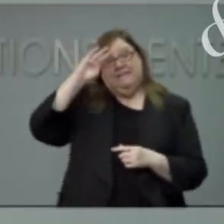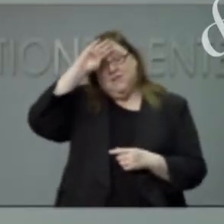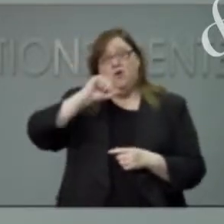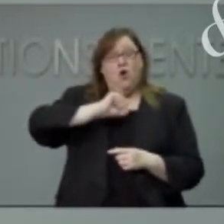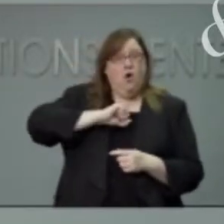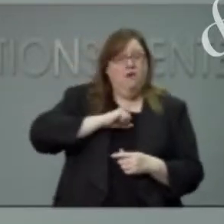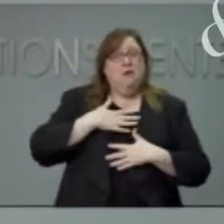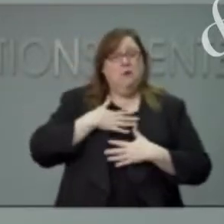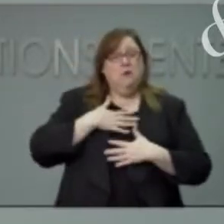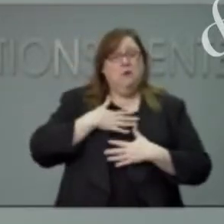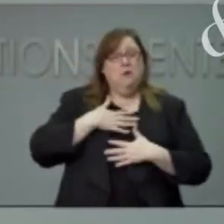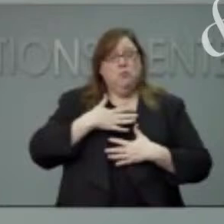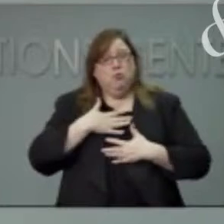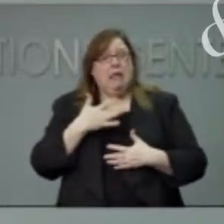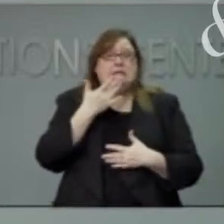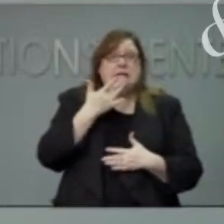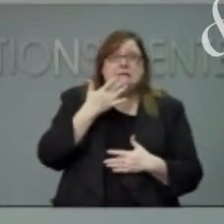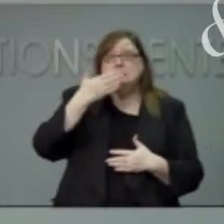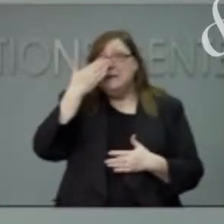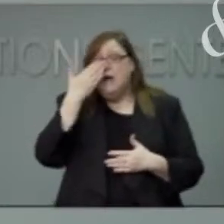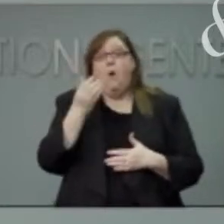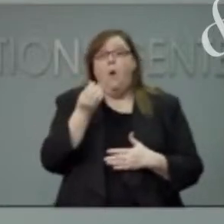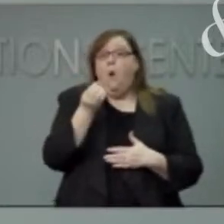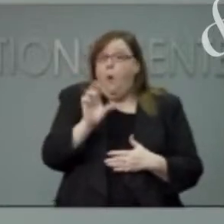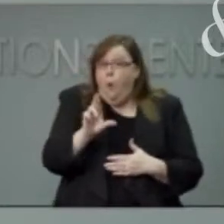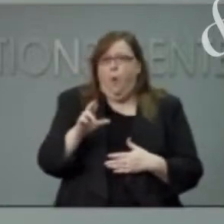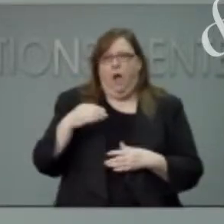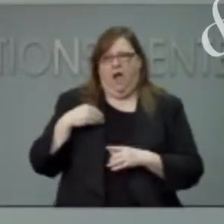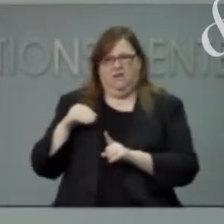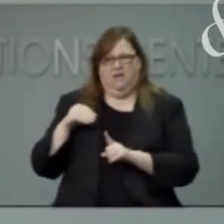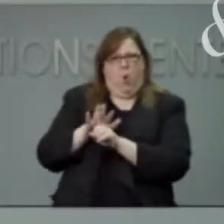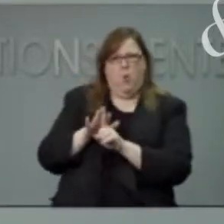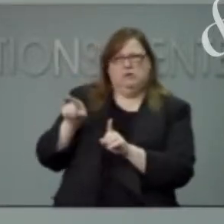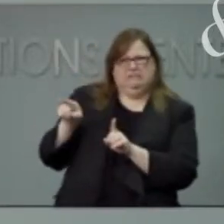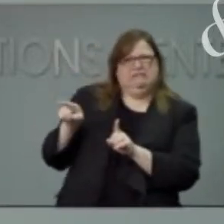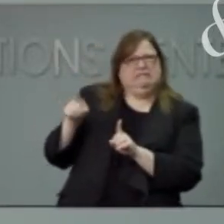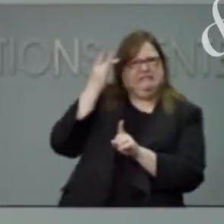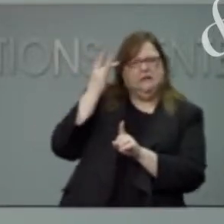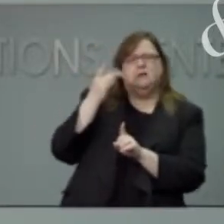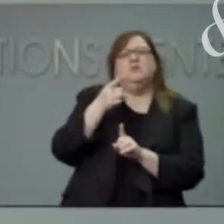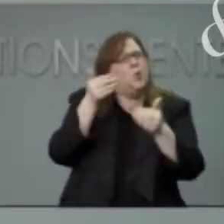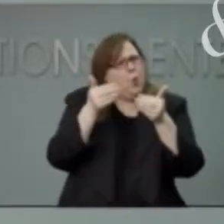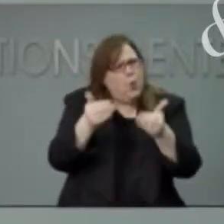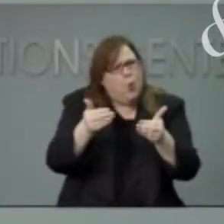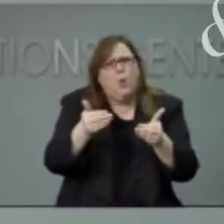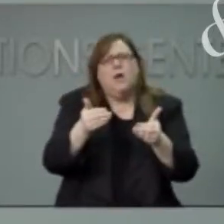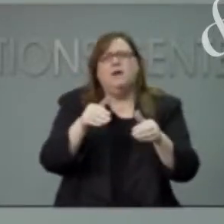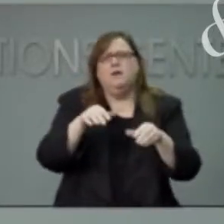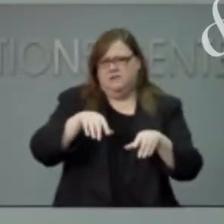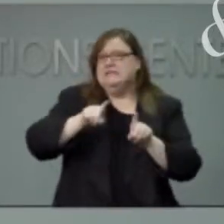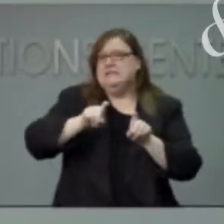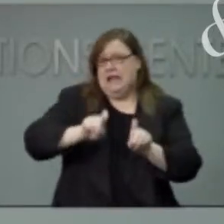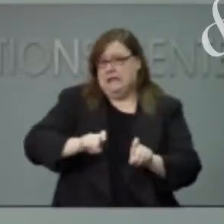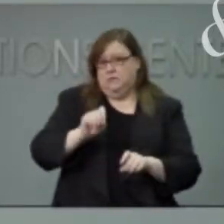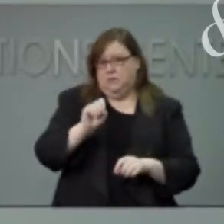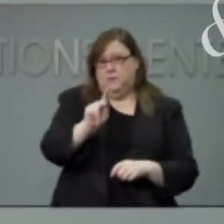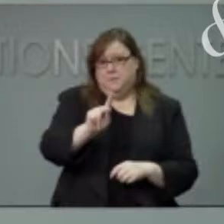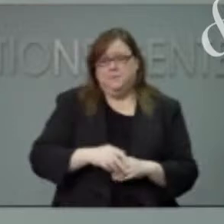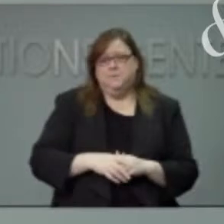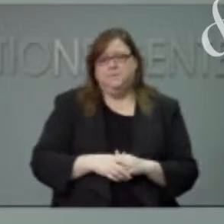test. We also have more testing coming into the state from the federal government. Yesterday, we